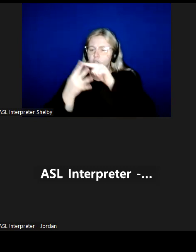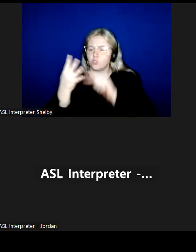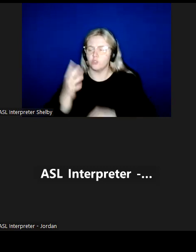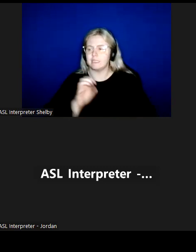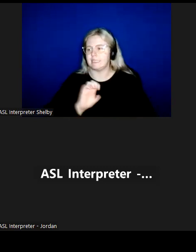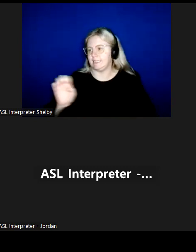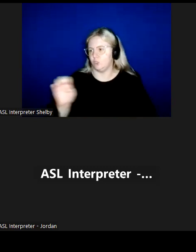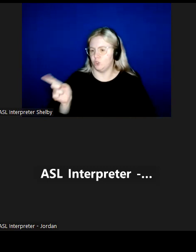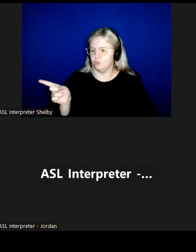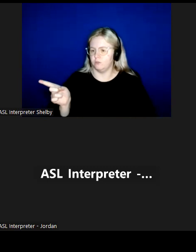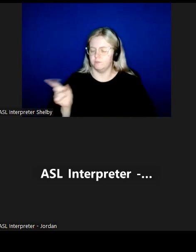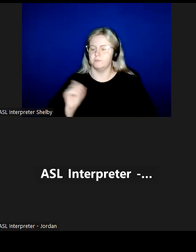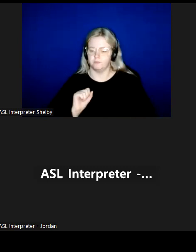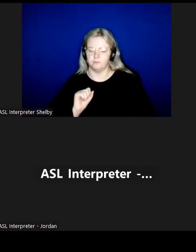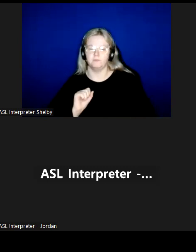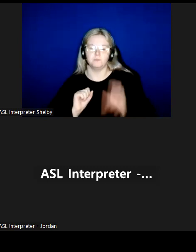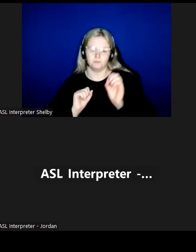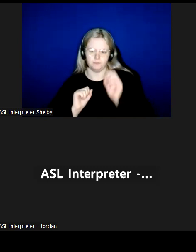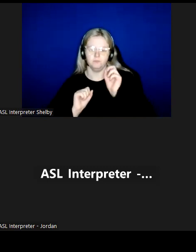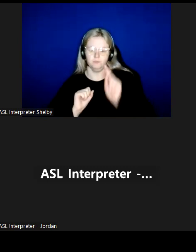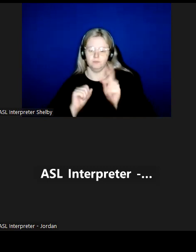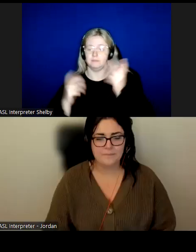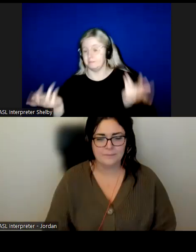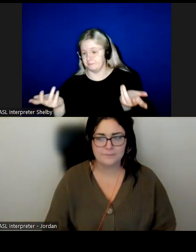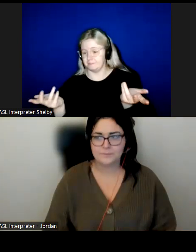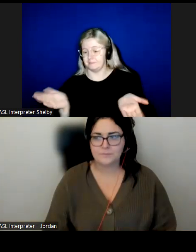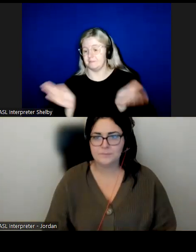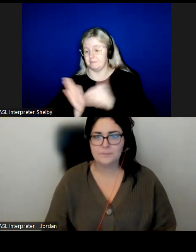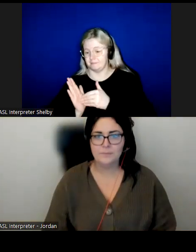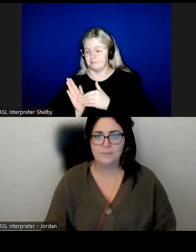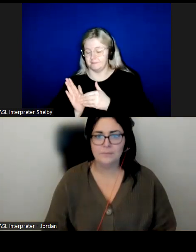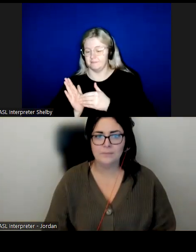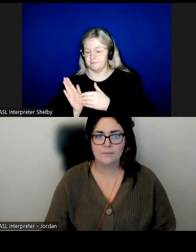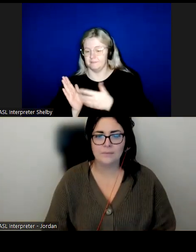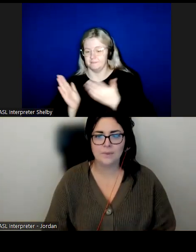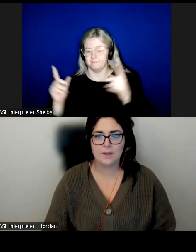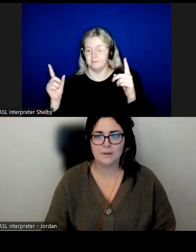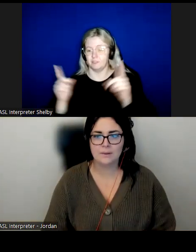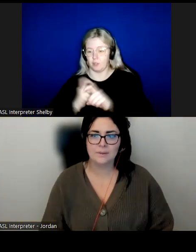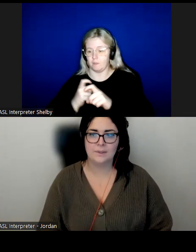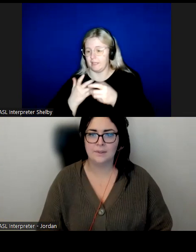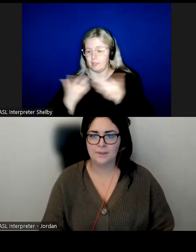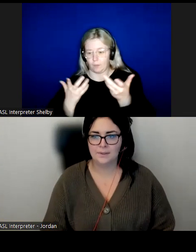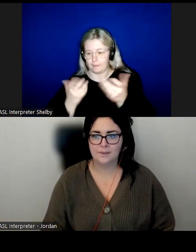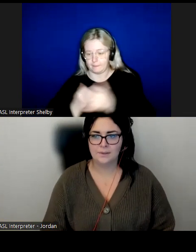Eastern. Okay, so again, here's a complicated piece.